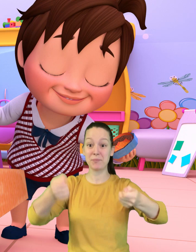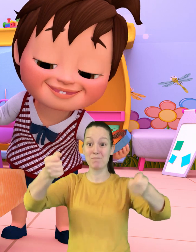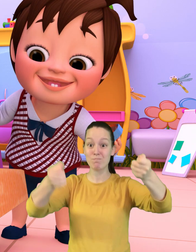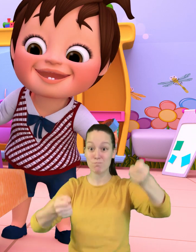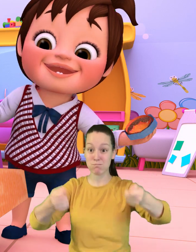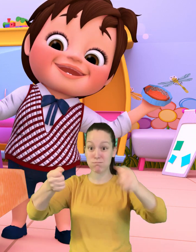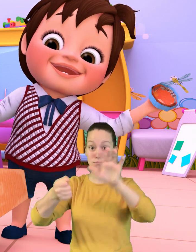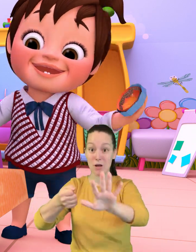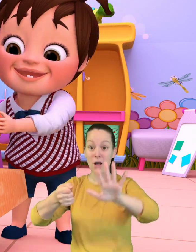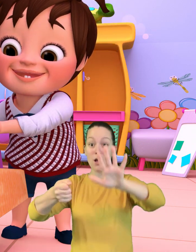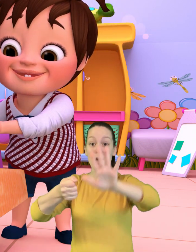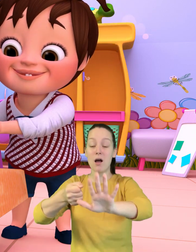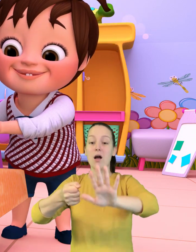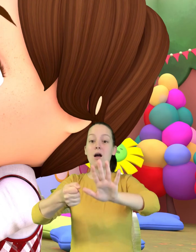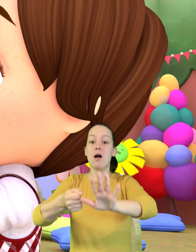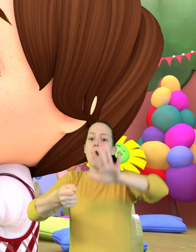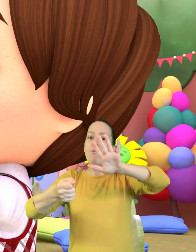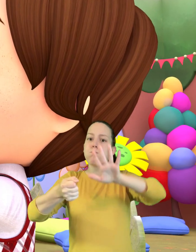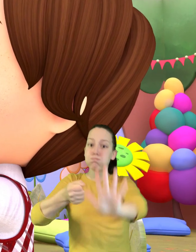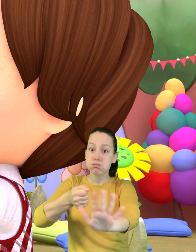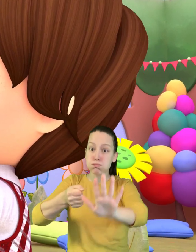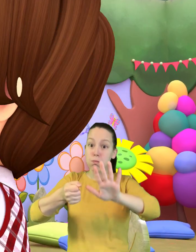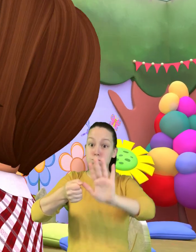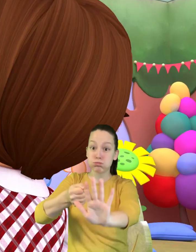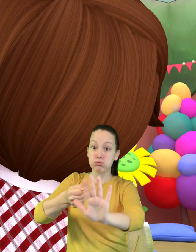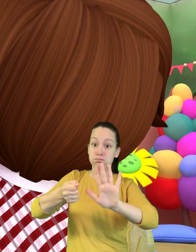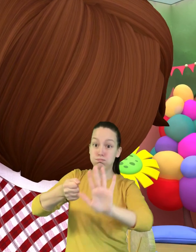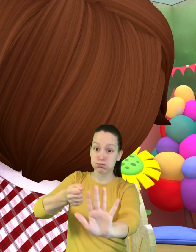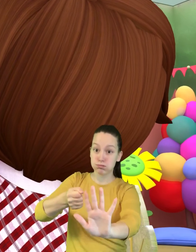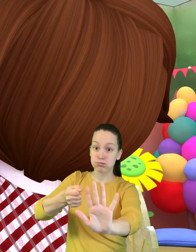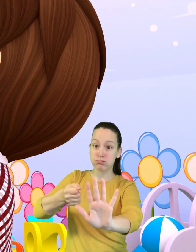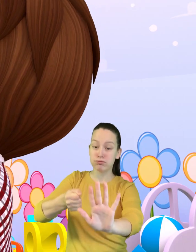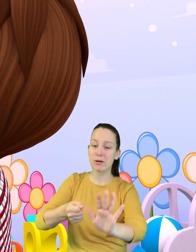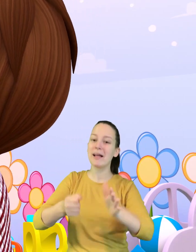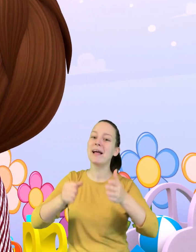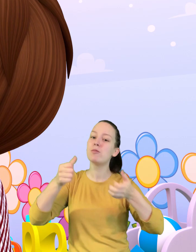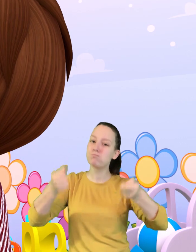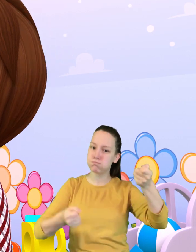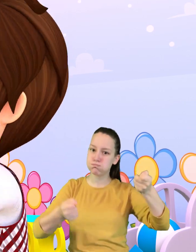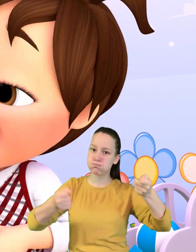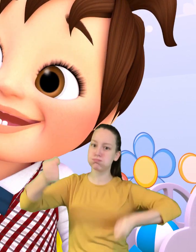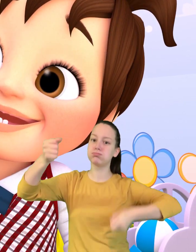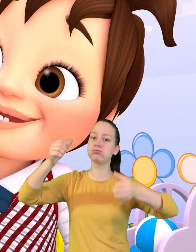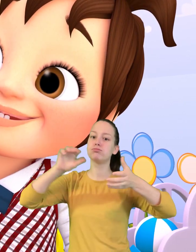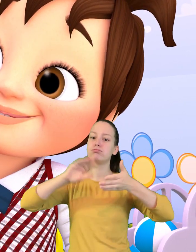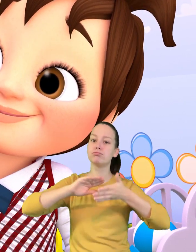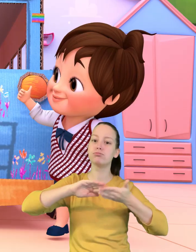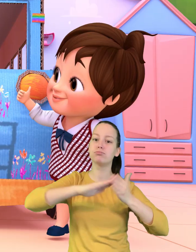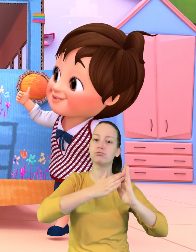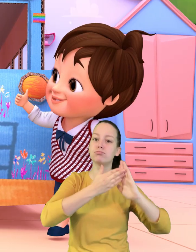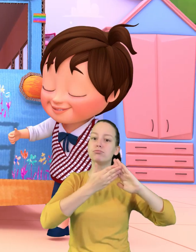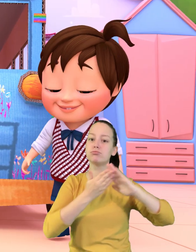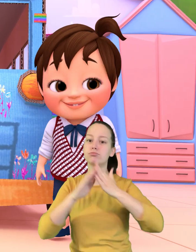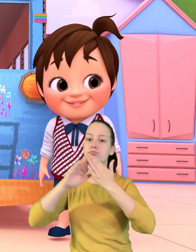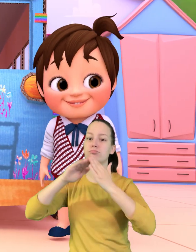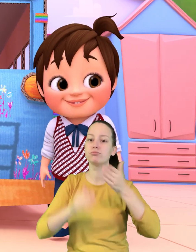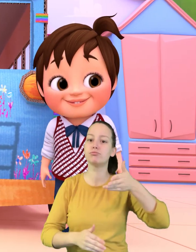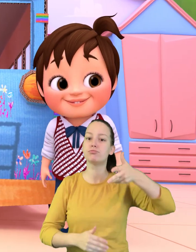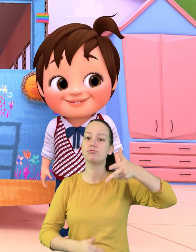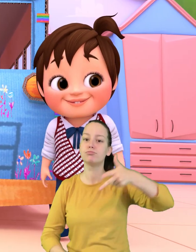blink blink blink the lights on the bus go blink blink blink